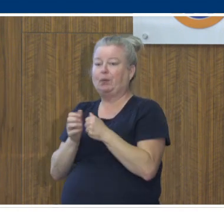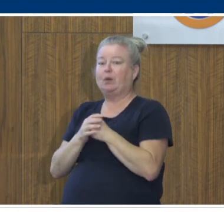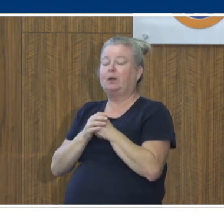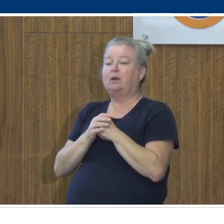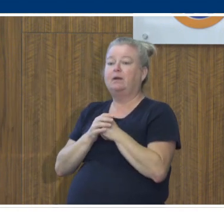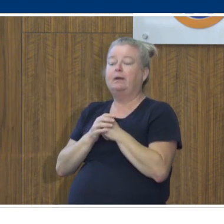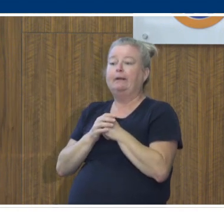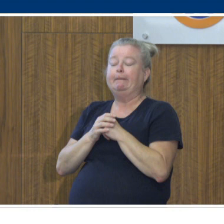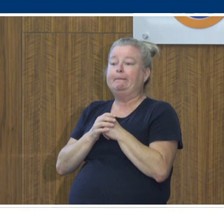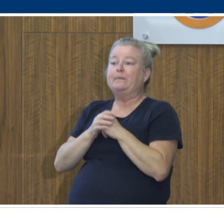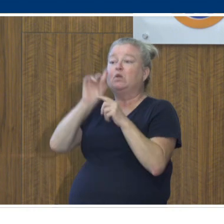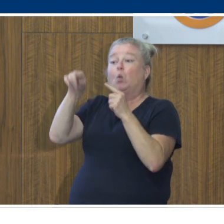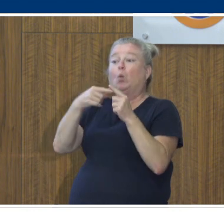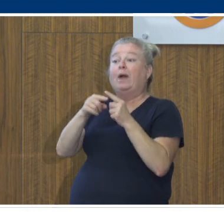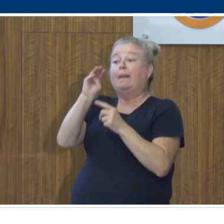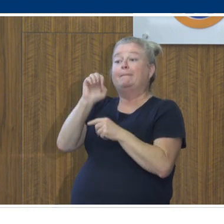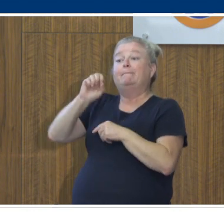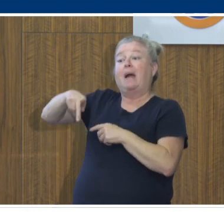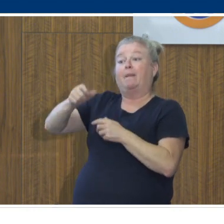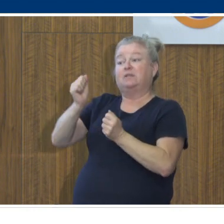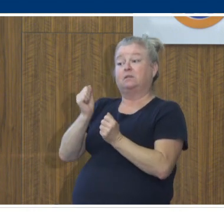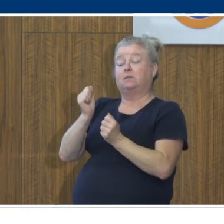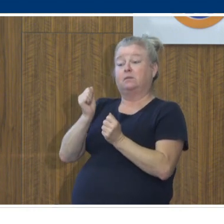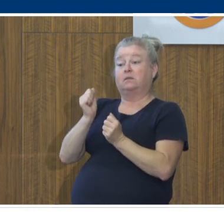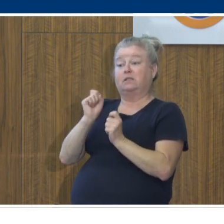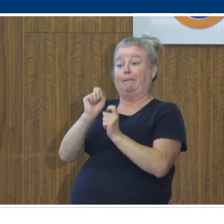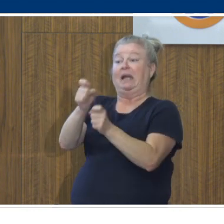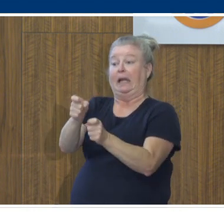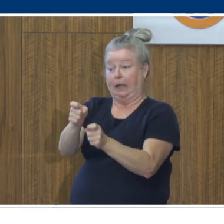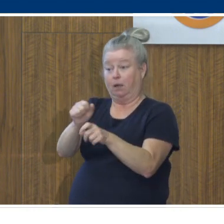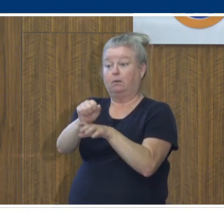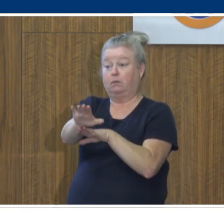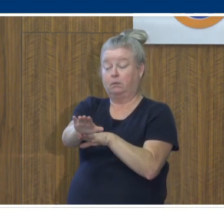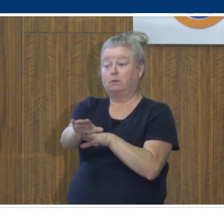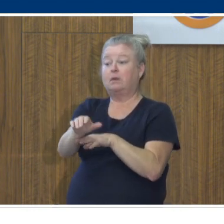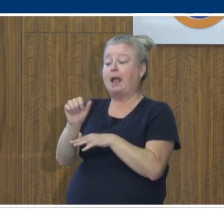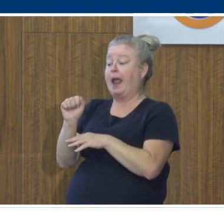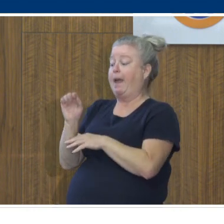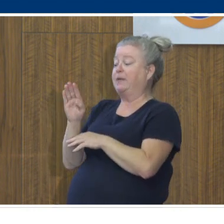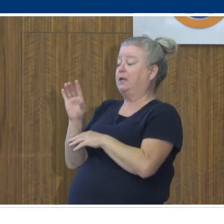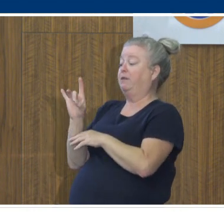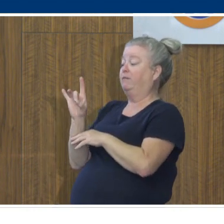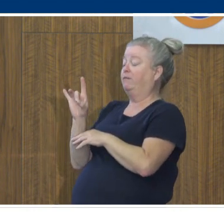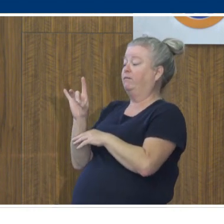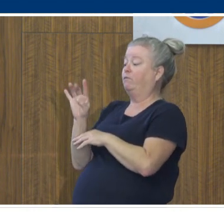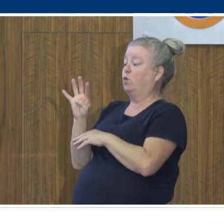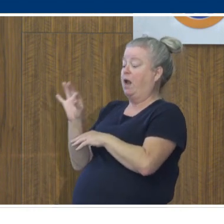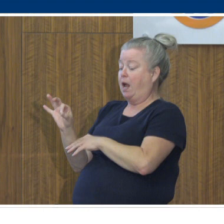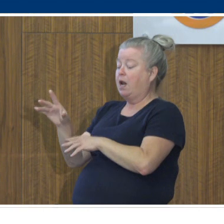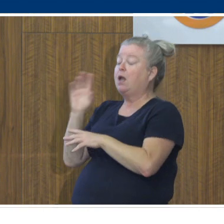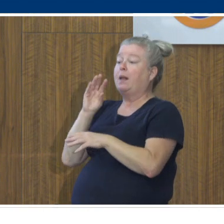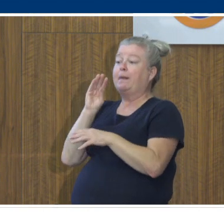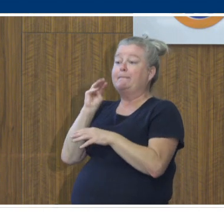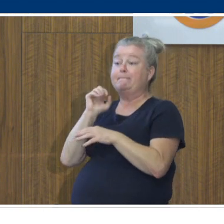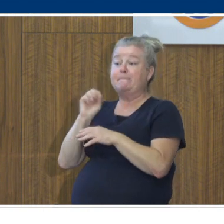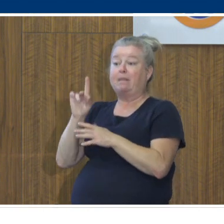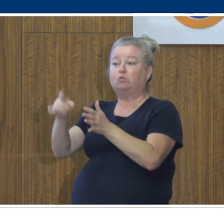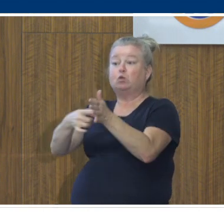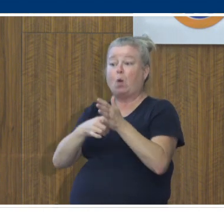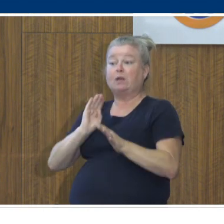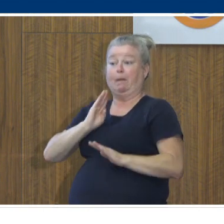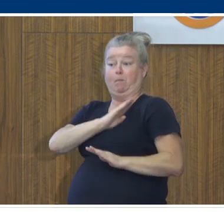And once the maps are submitted, the one thing about the the Fair Maps Act, it also requires that the